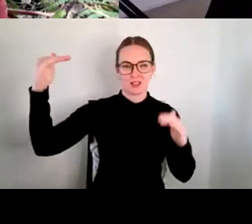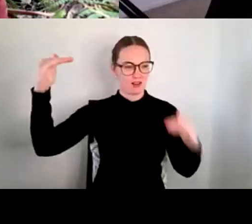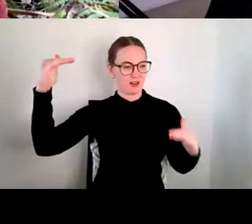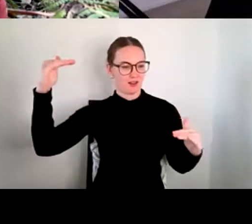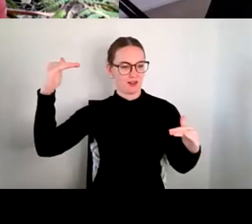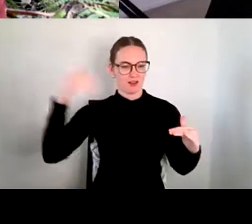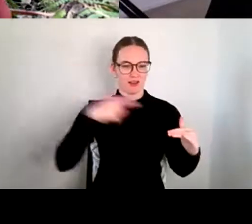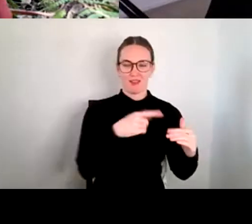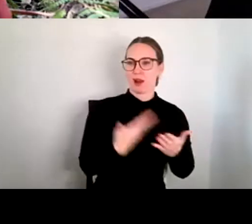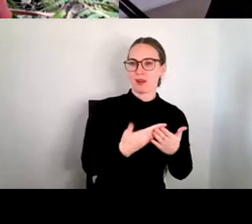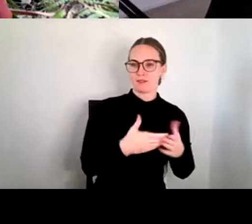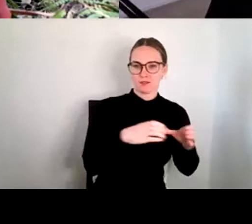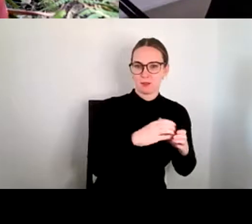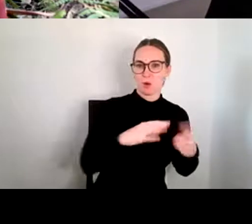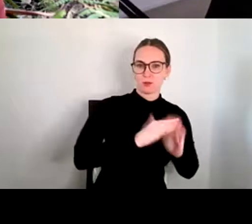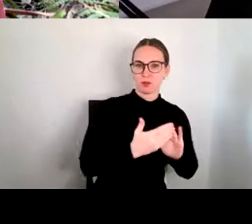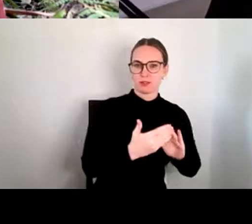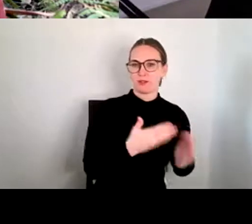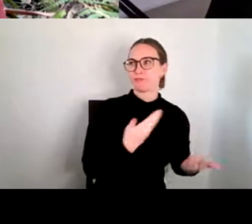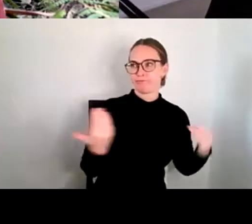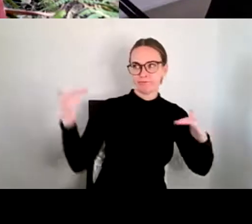community left behind.